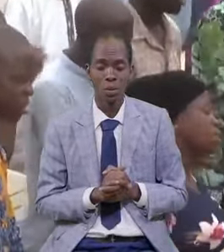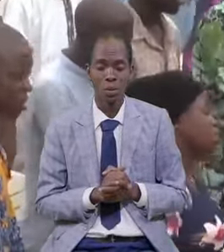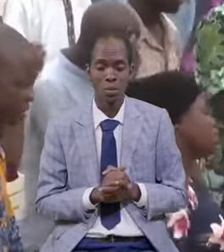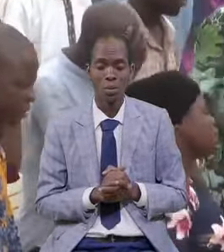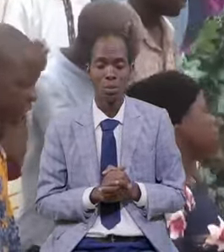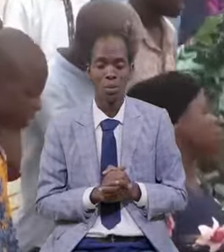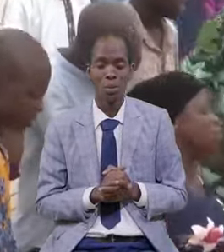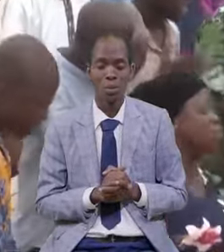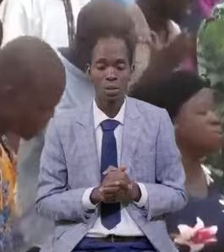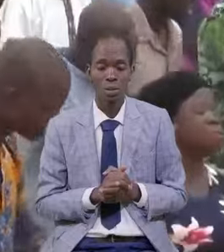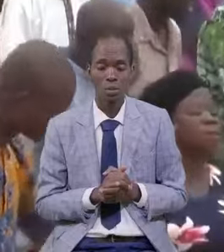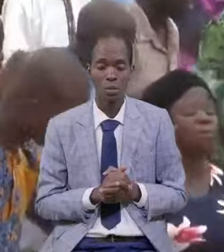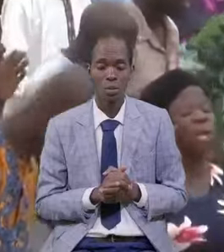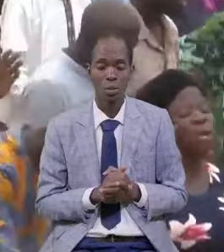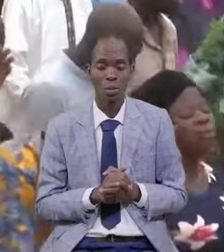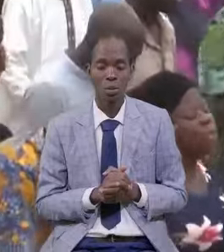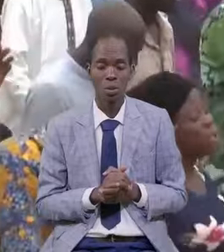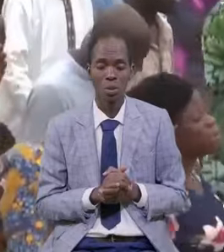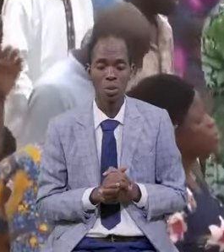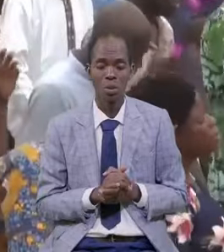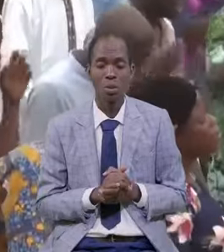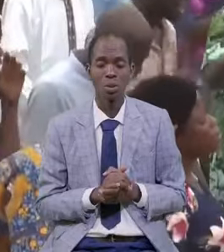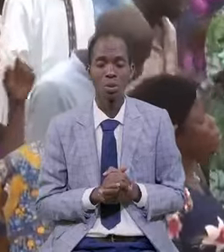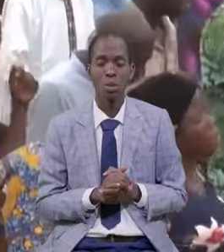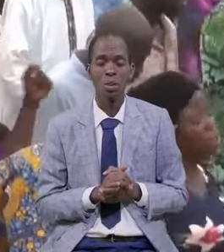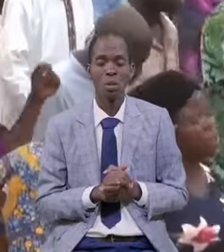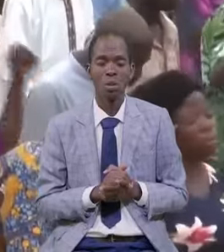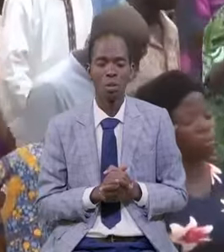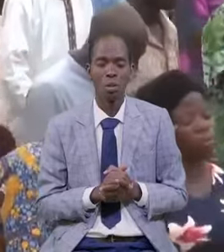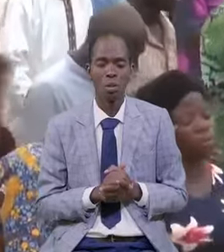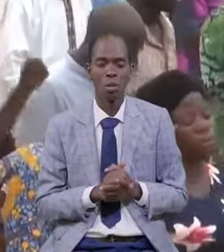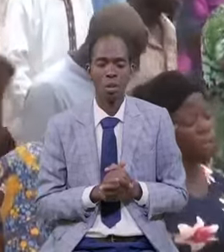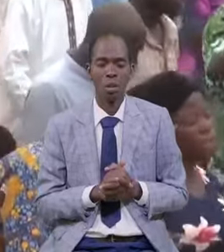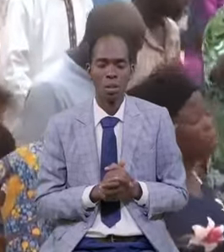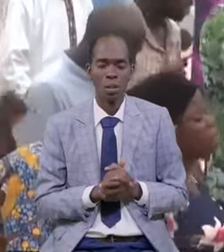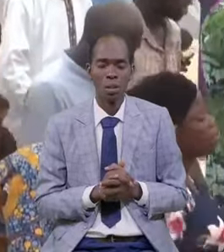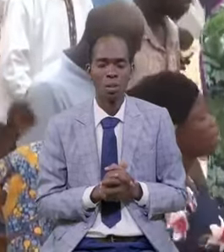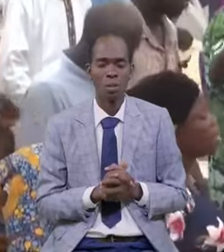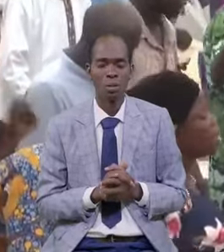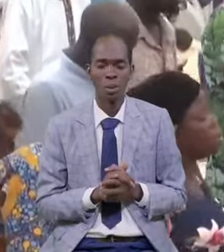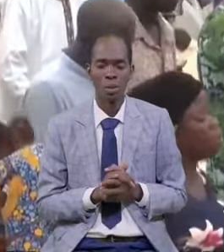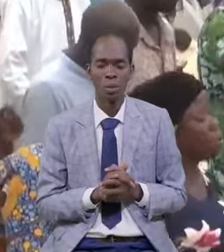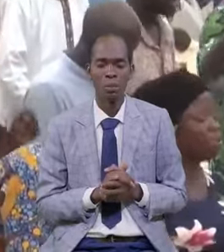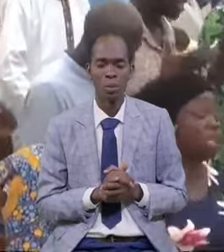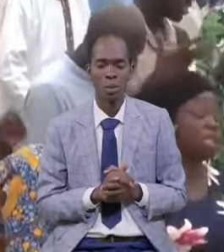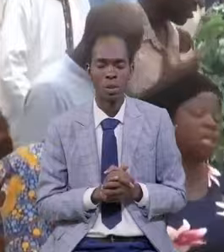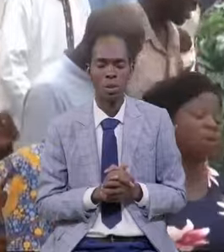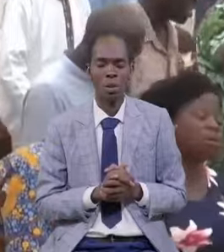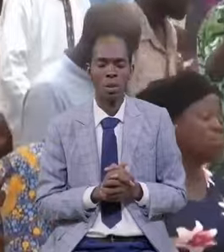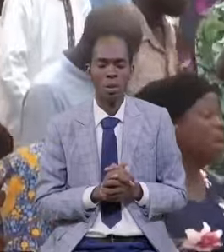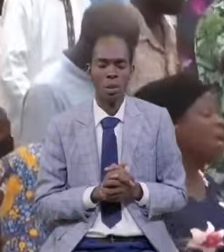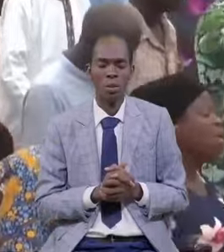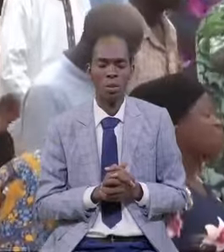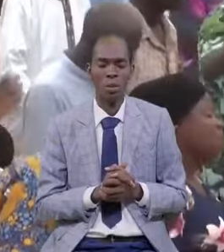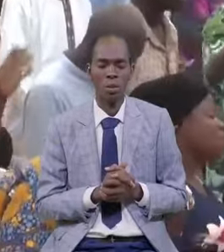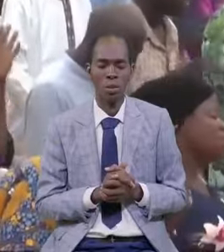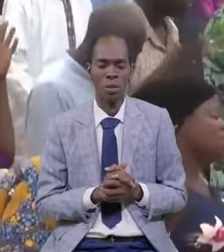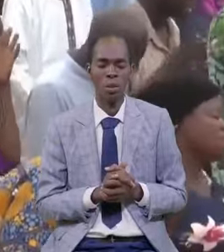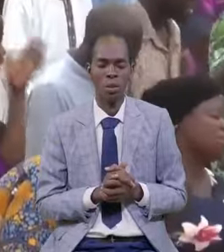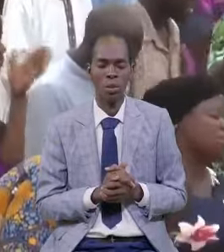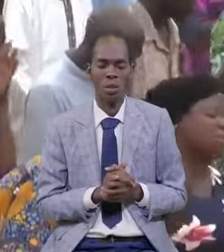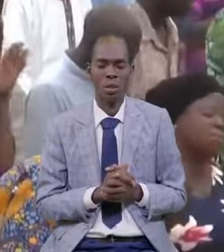canopies pray more all those under the trees all over pray pray pray and tell the Lord